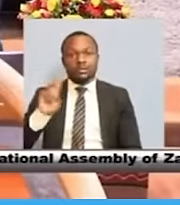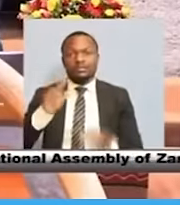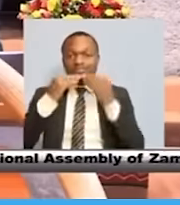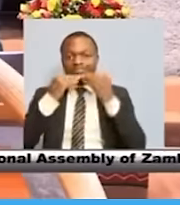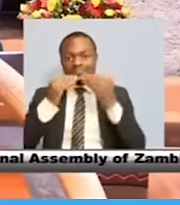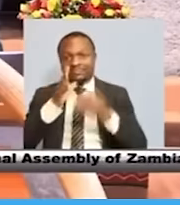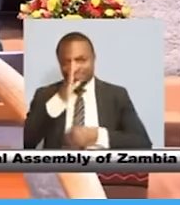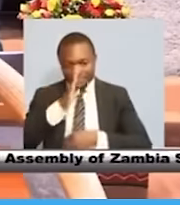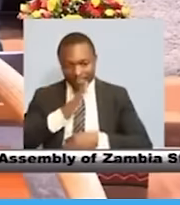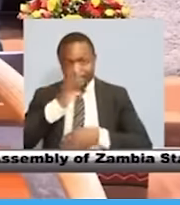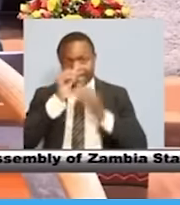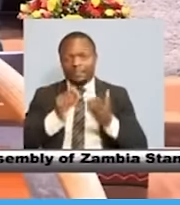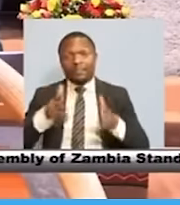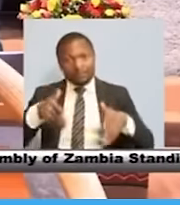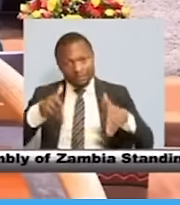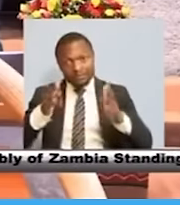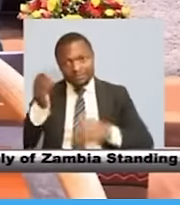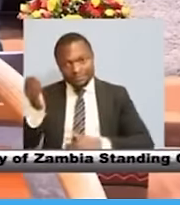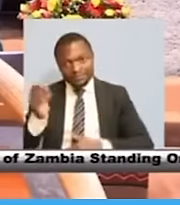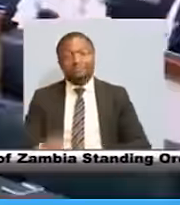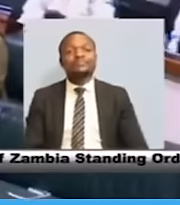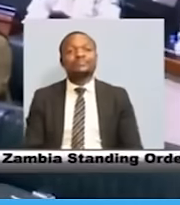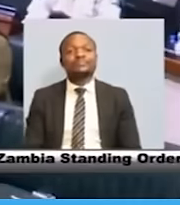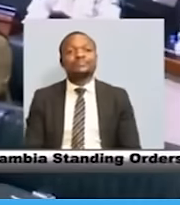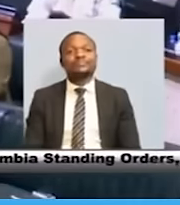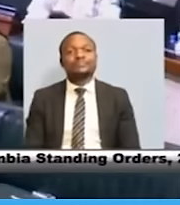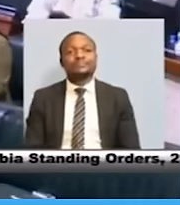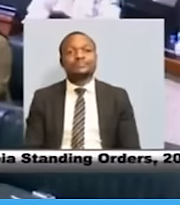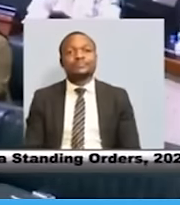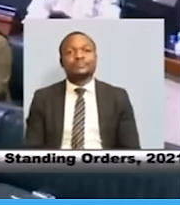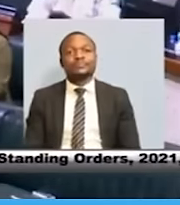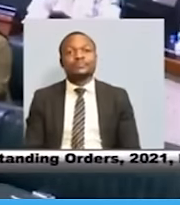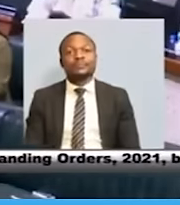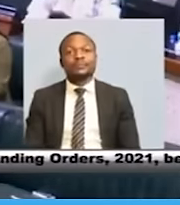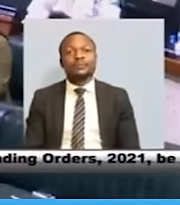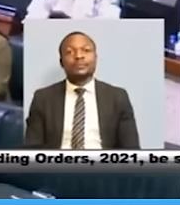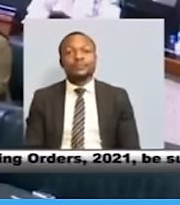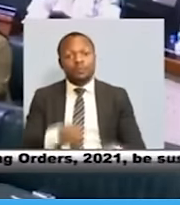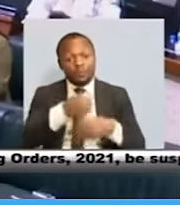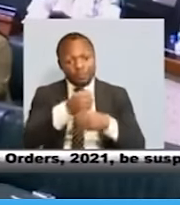Thank you so much, Madam Speaker, for allowing me to make a